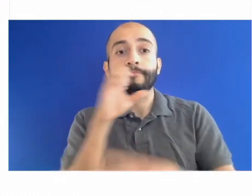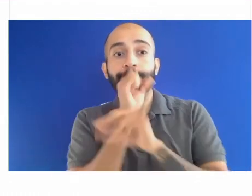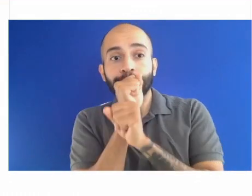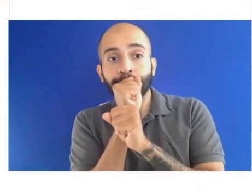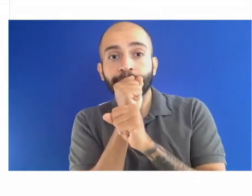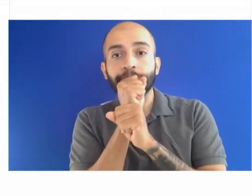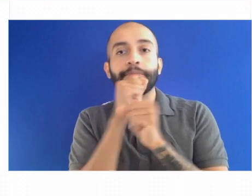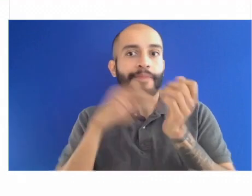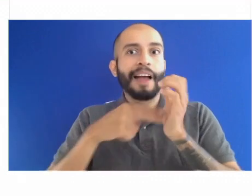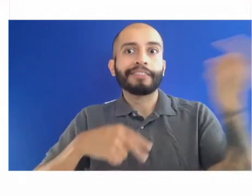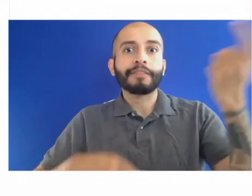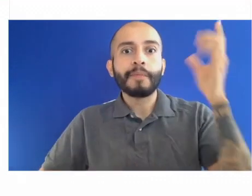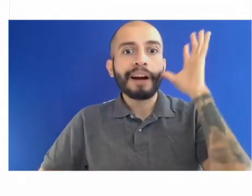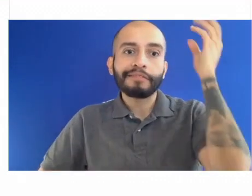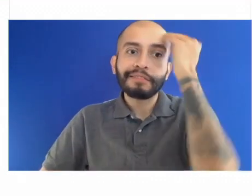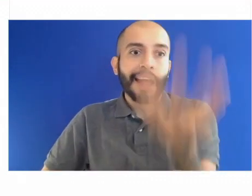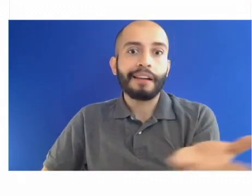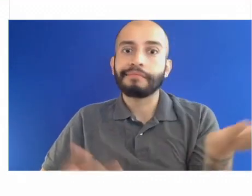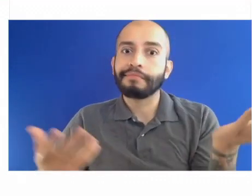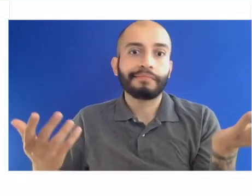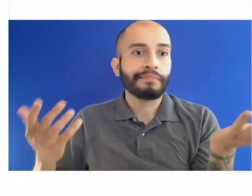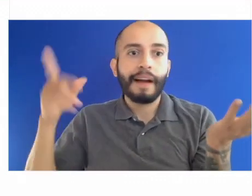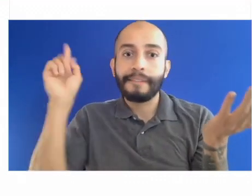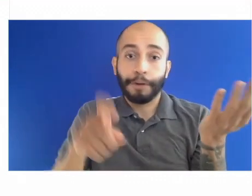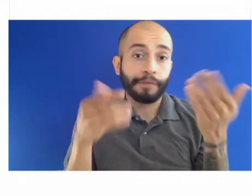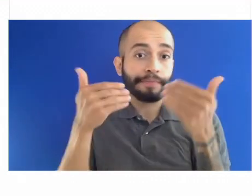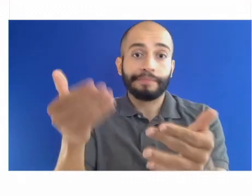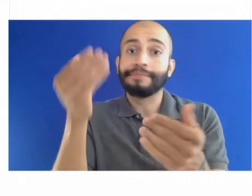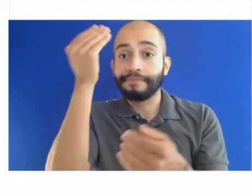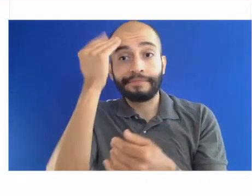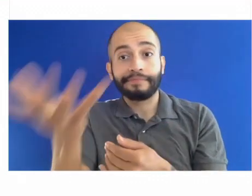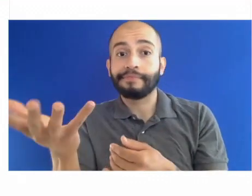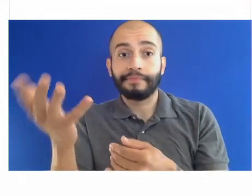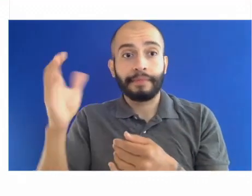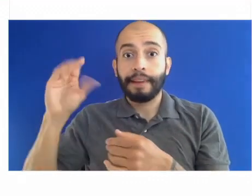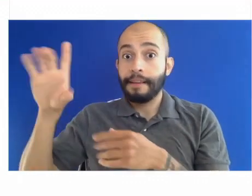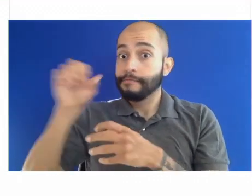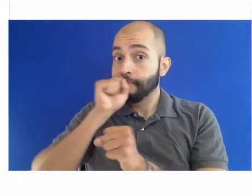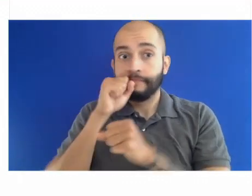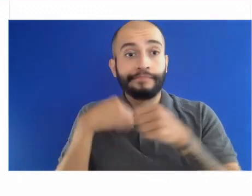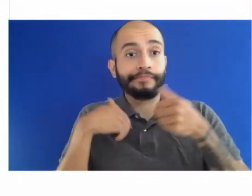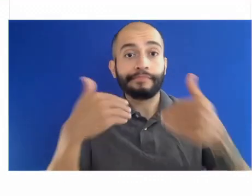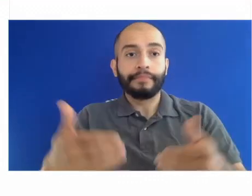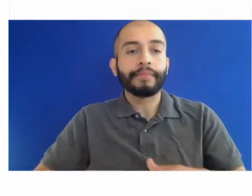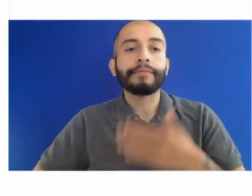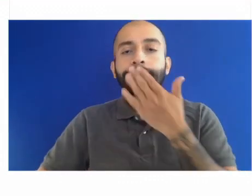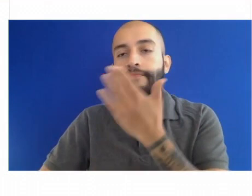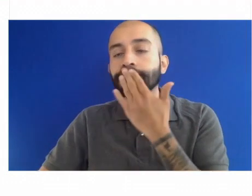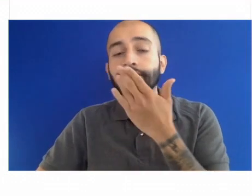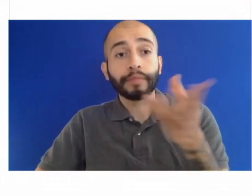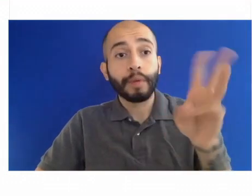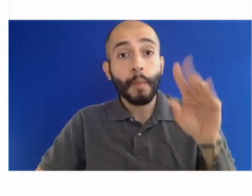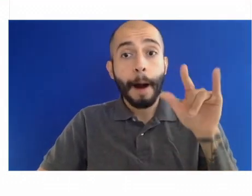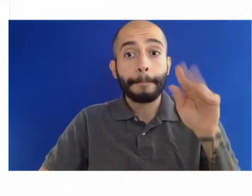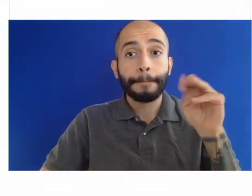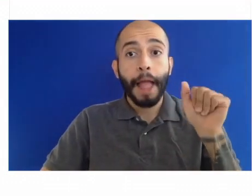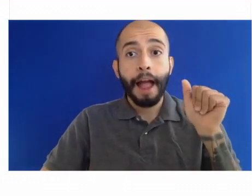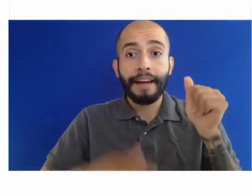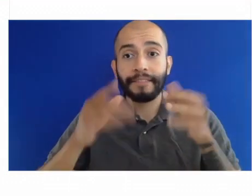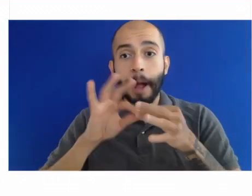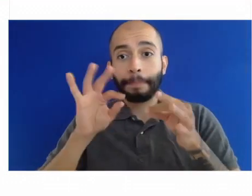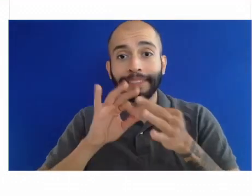Thanks, John. Wilma, do you have a comment? Yeah, I agree with everything that's been said. I just think there are a